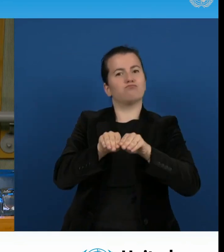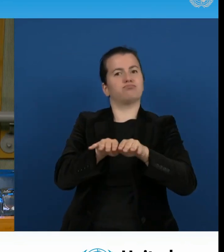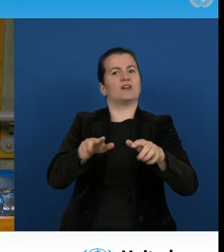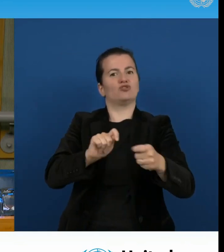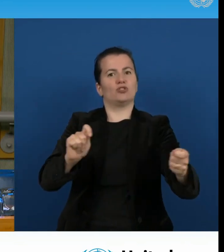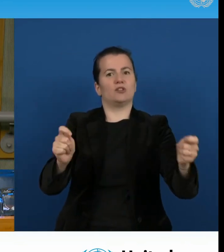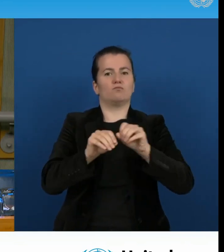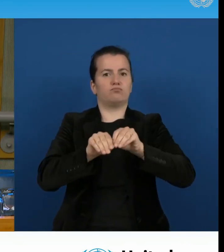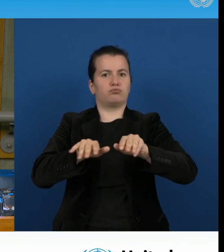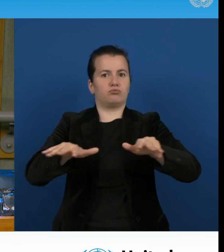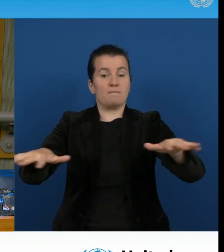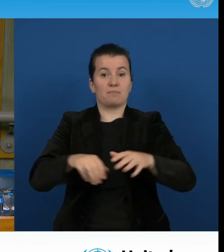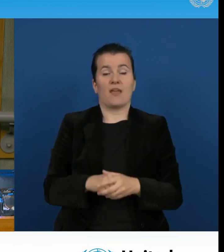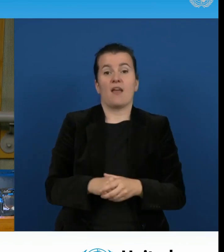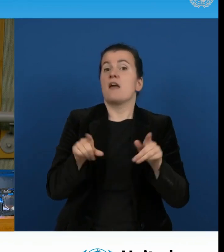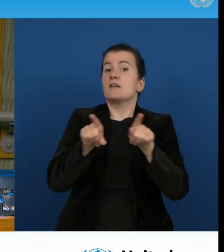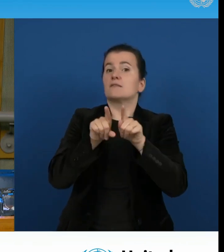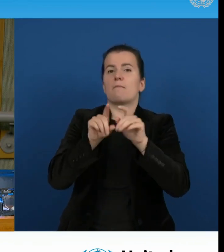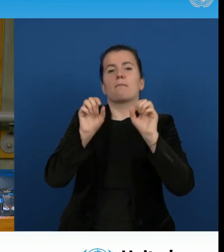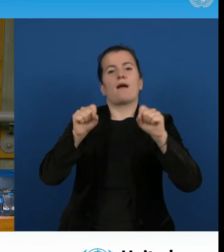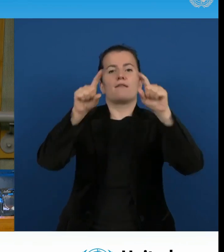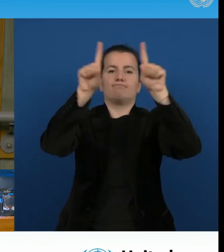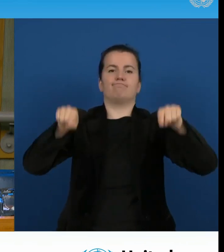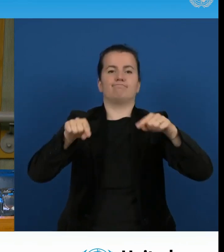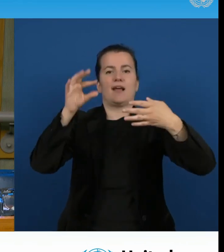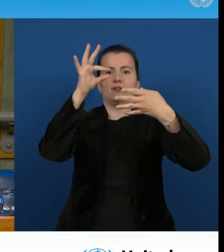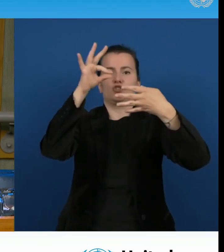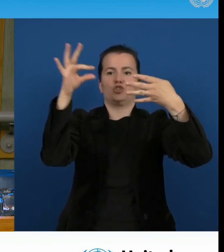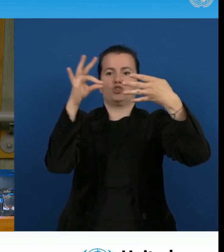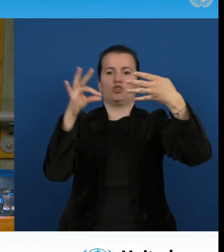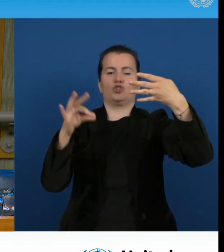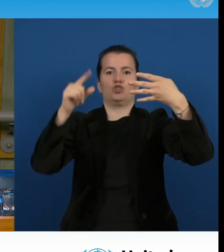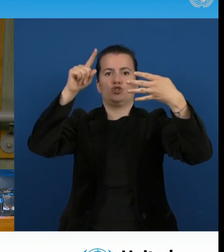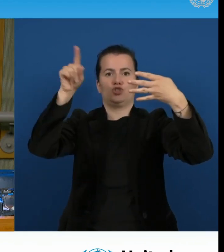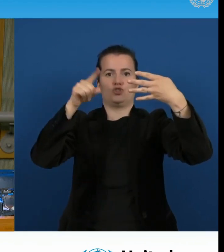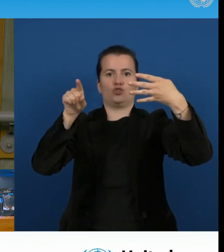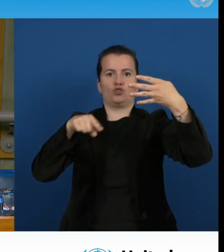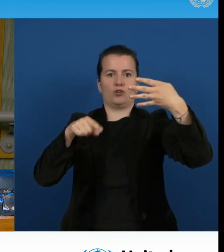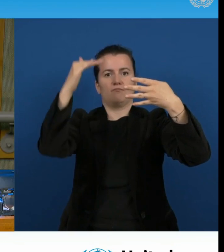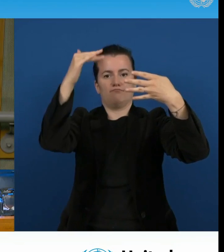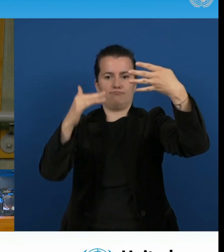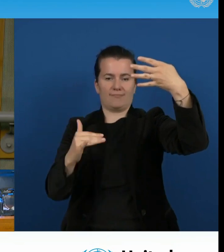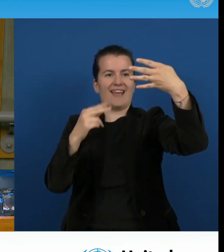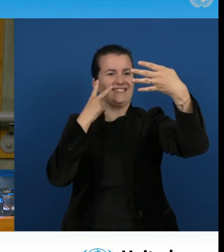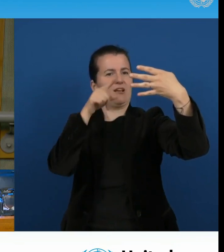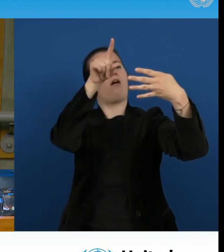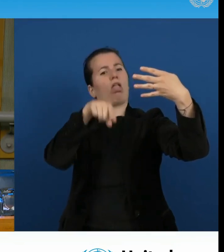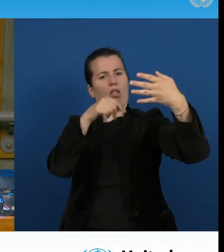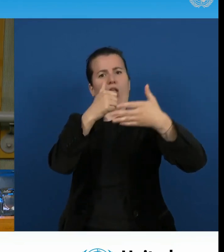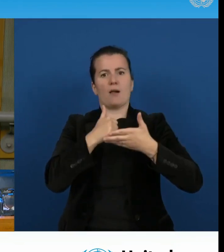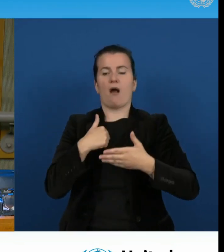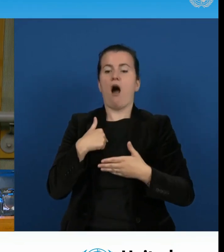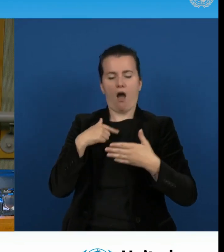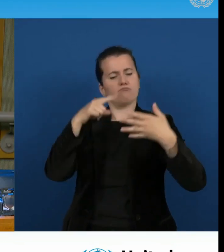that helps companies to identify gaps, prioritize corrective action, and access human rights-based technical guidance and support on the